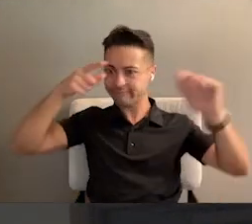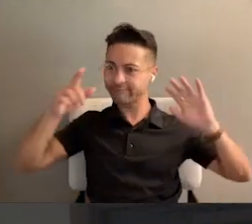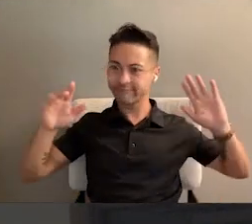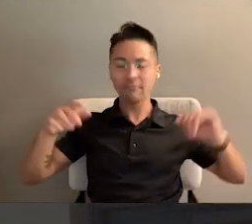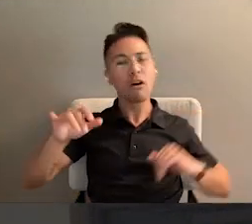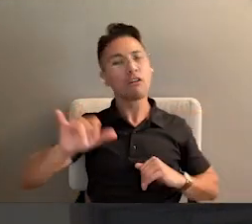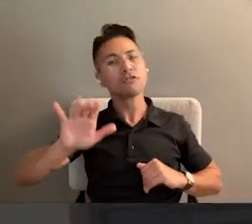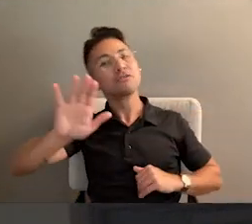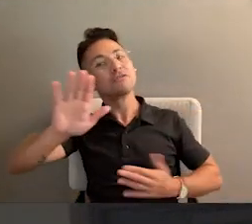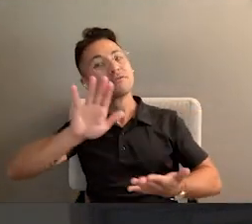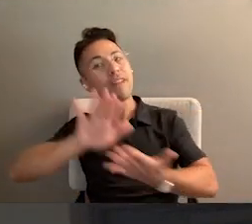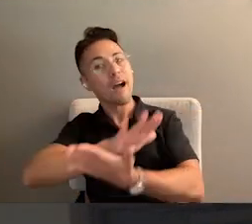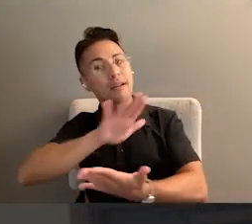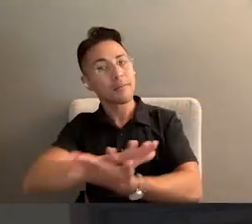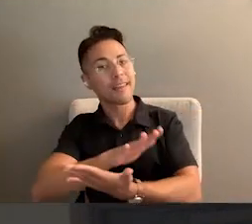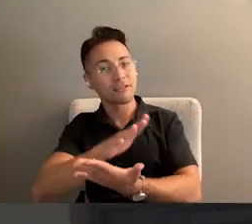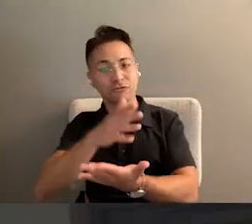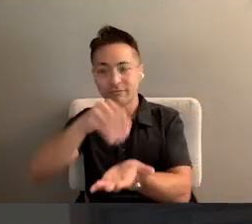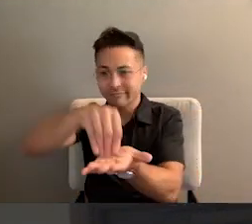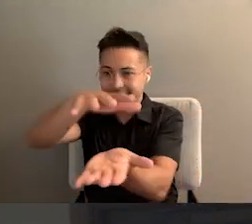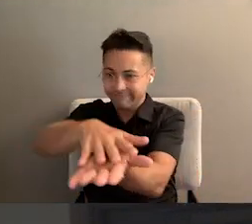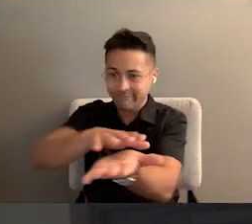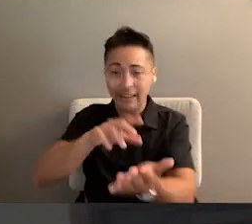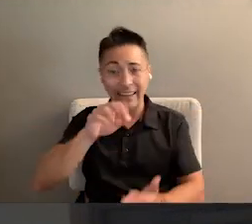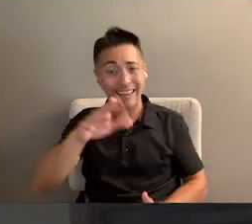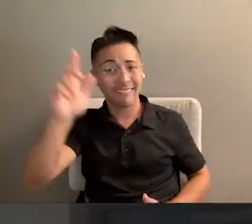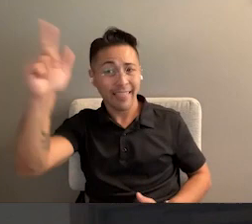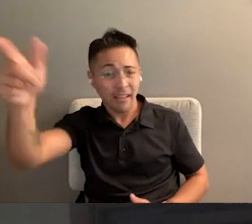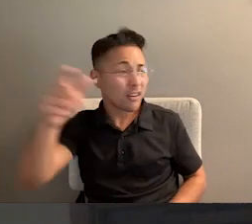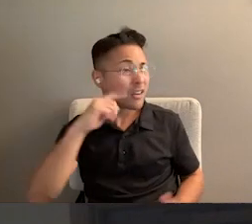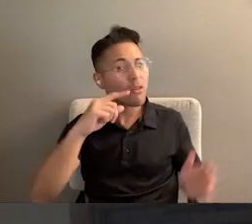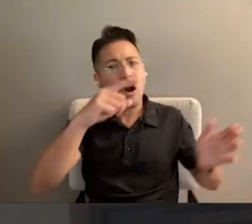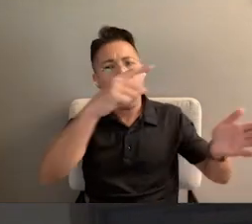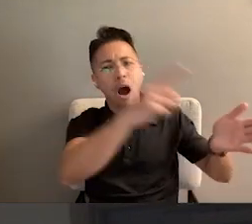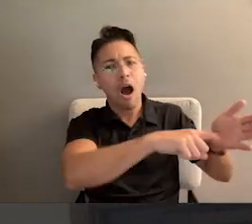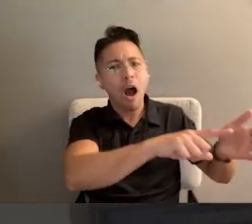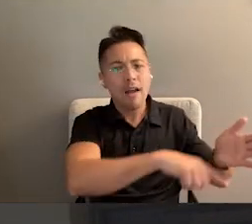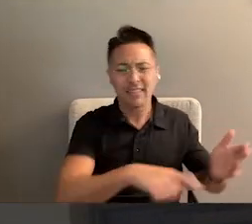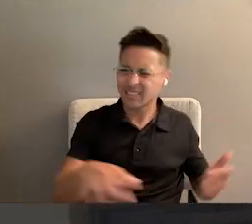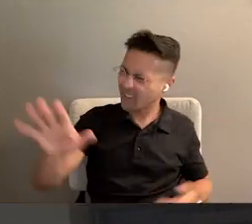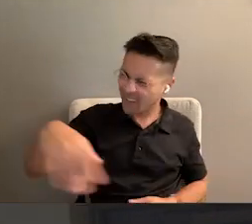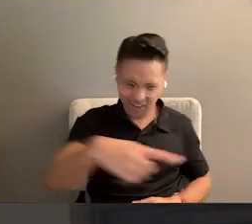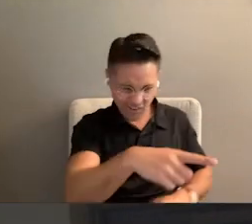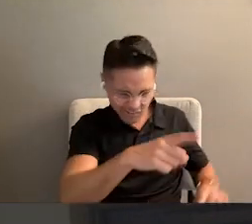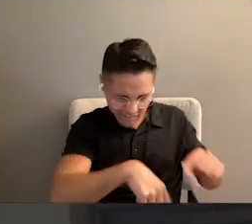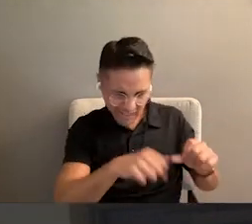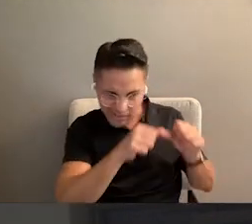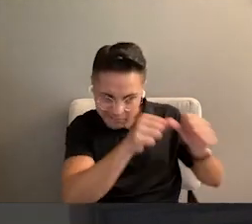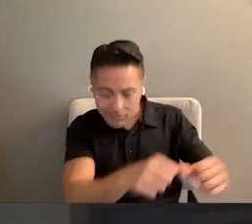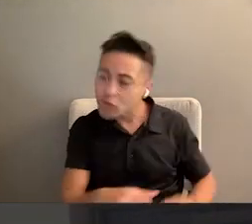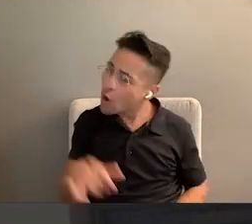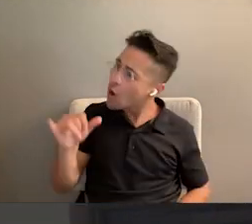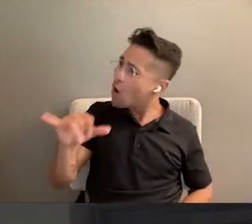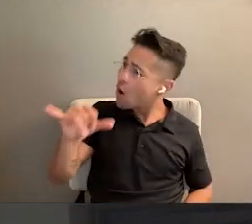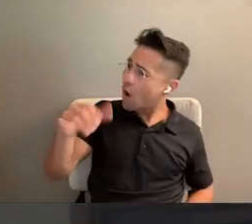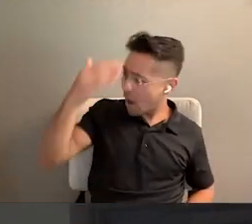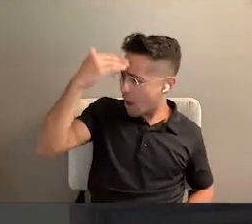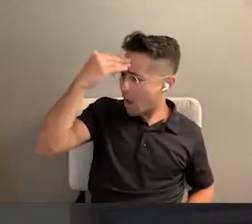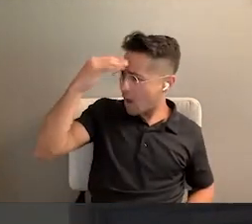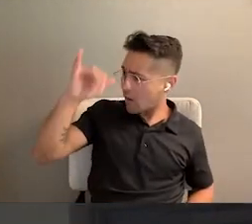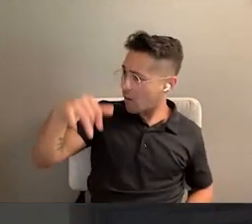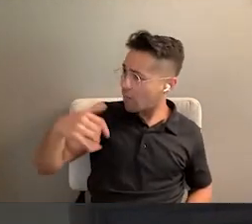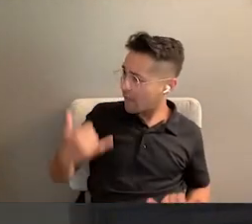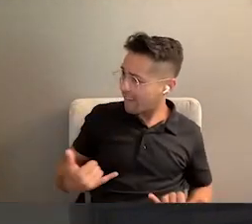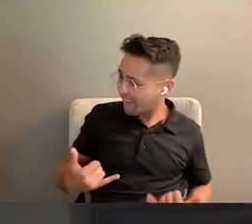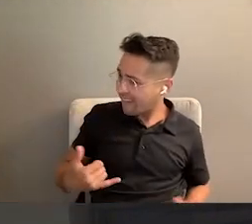but it's really just a way to get it to all be on the same page, and it's your documentation, right? So if you're audited and they